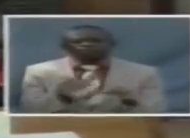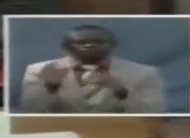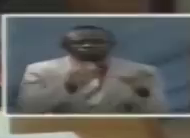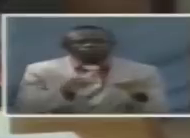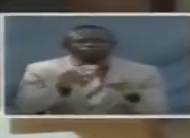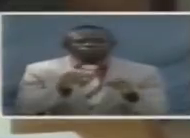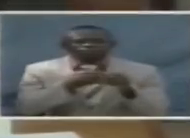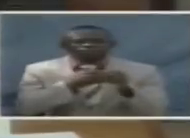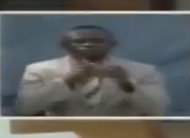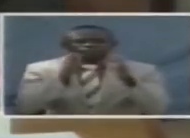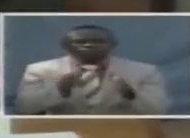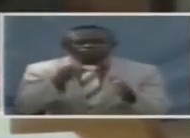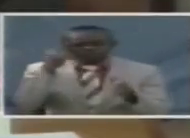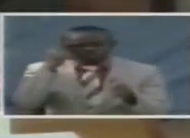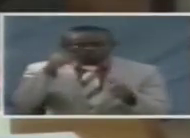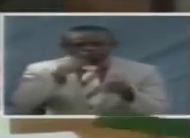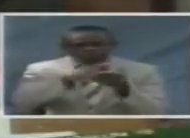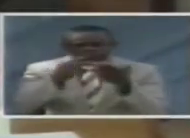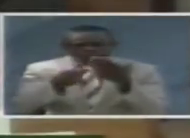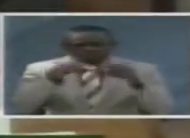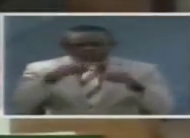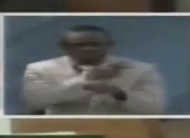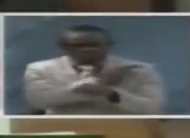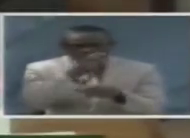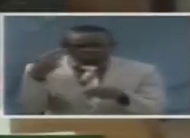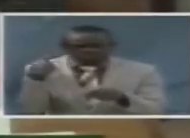indicate business of the House for next week?